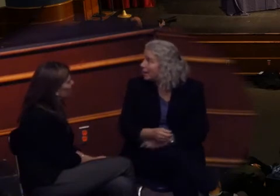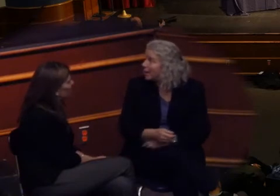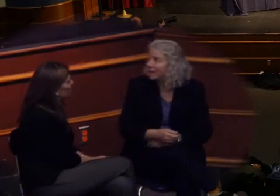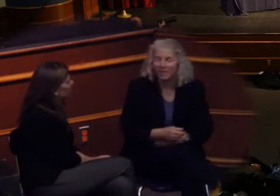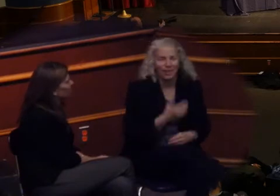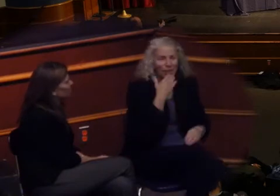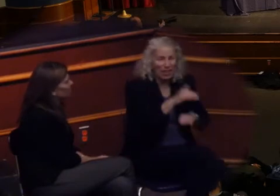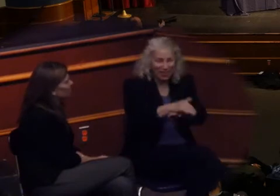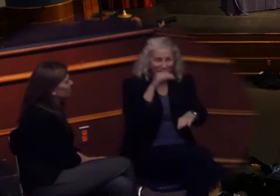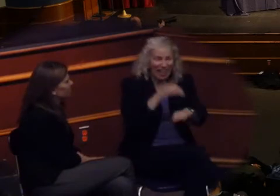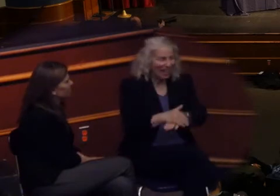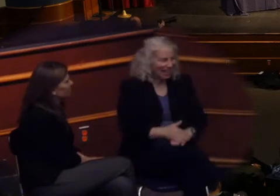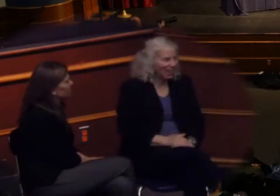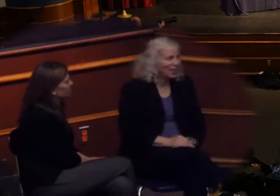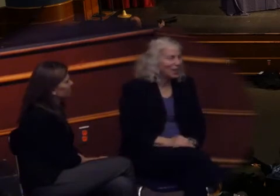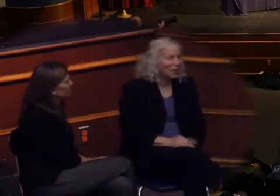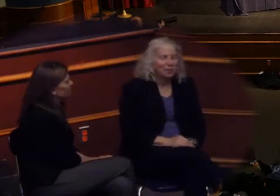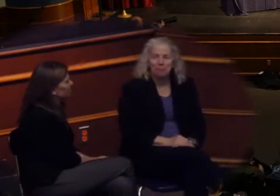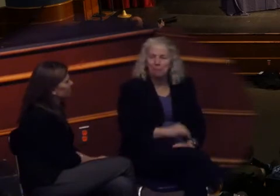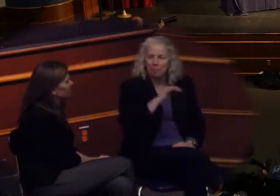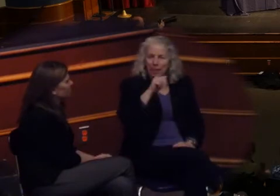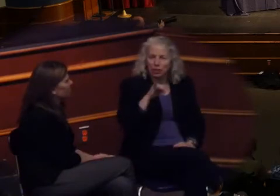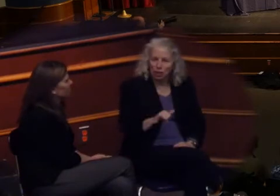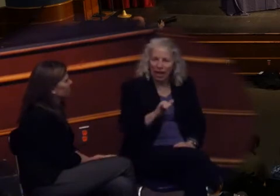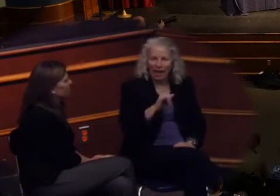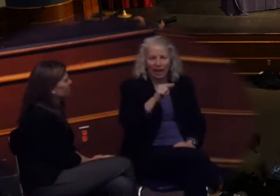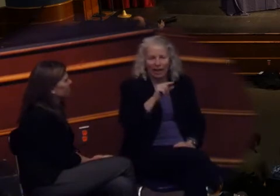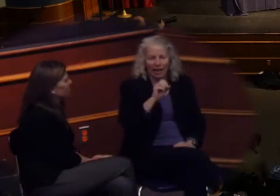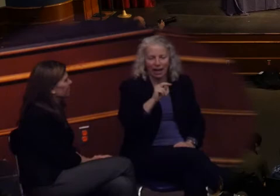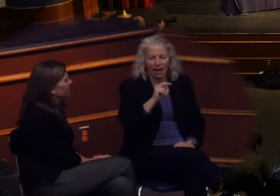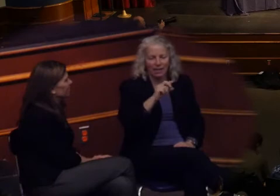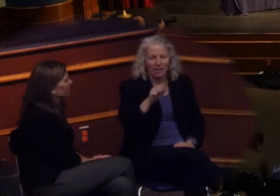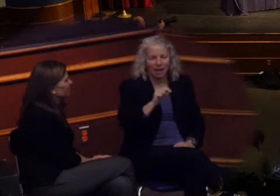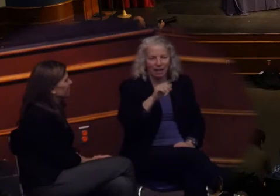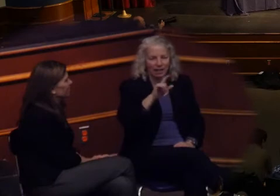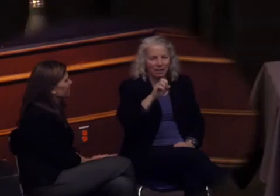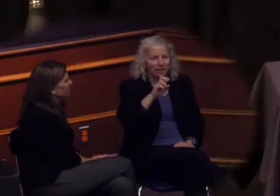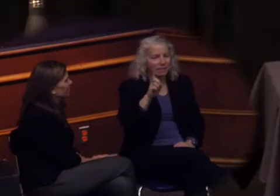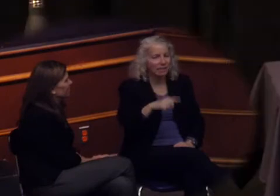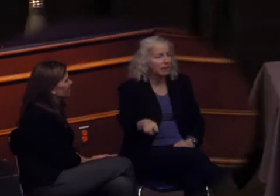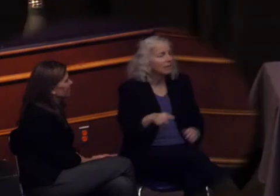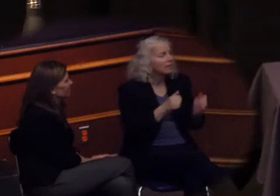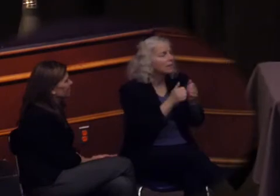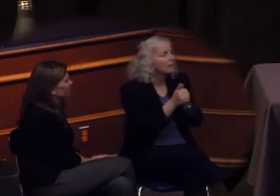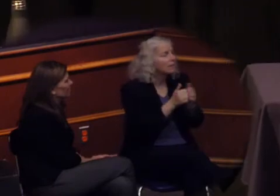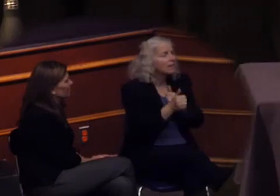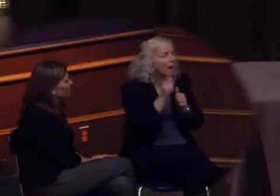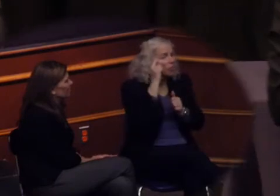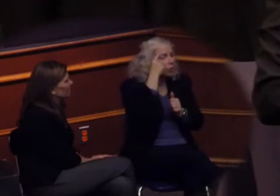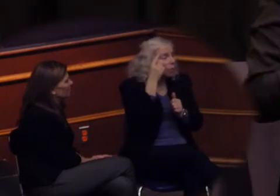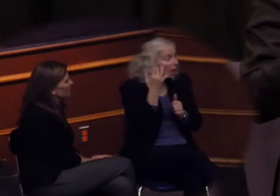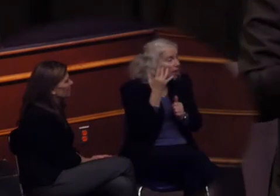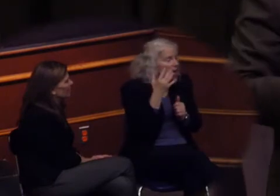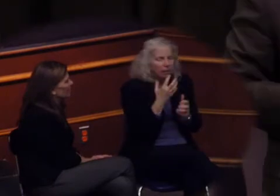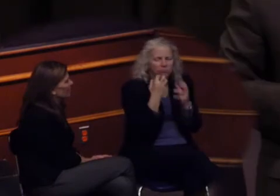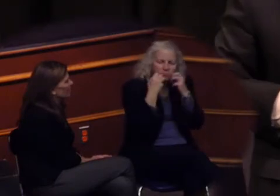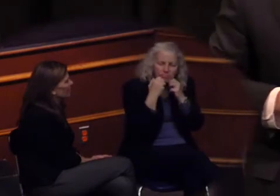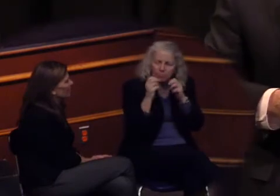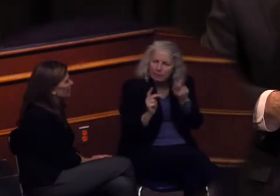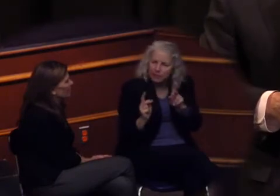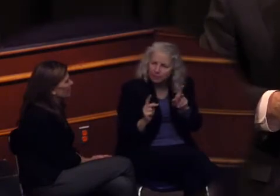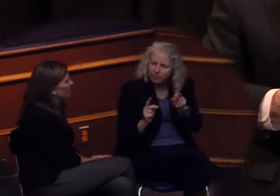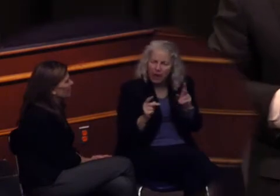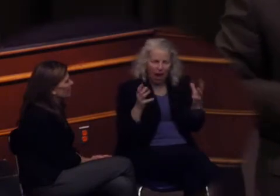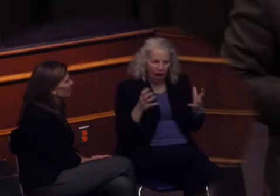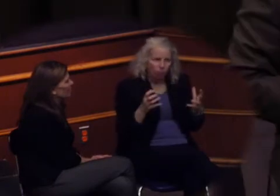Good evening. Jay Gonzalez. I'm running for governor because I care about people, and I want to make a